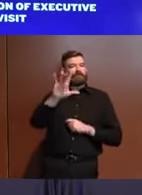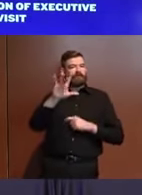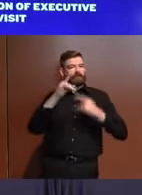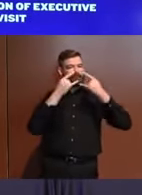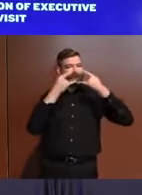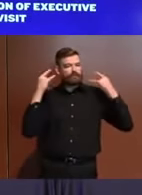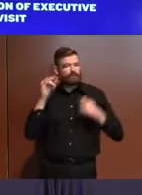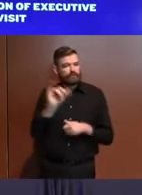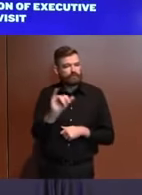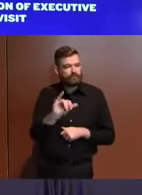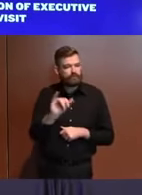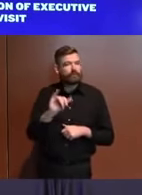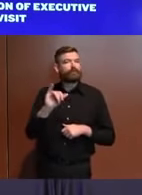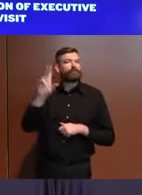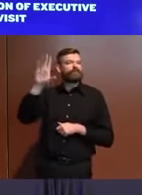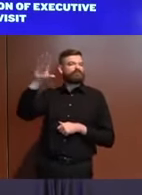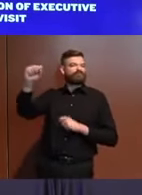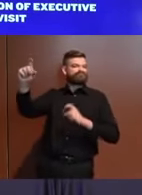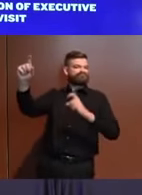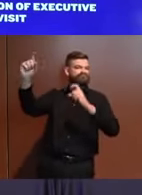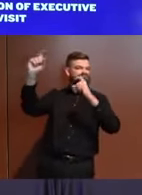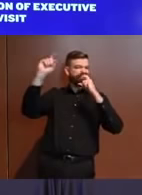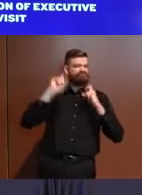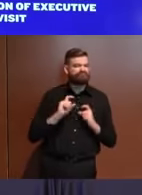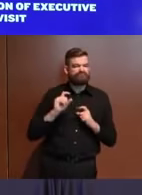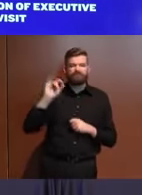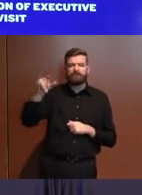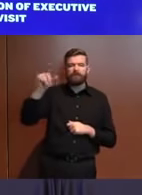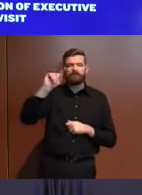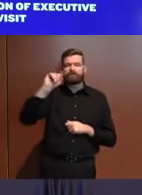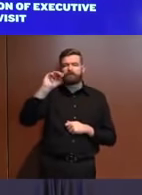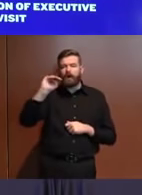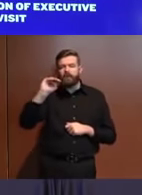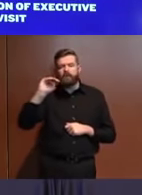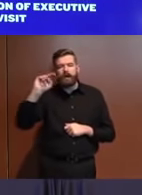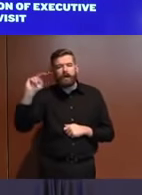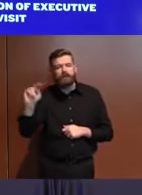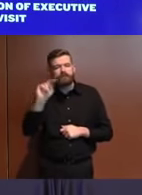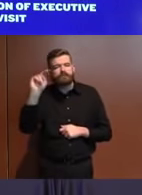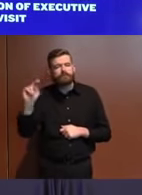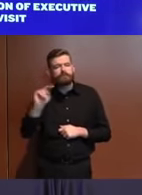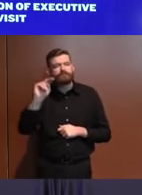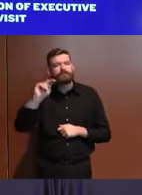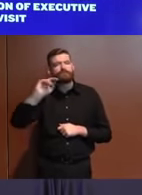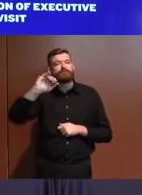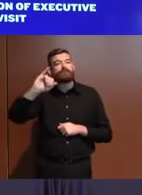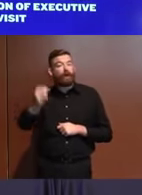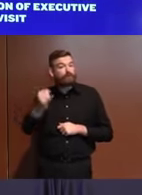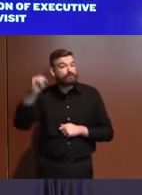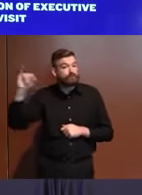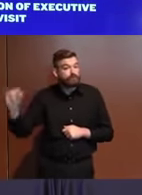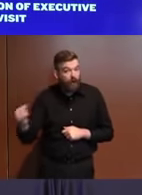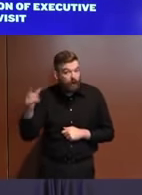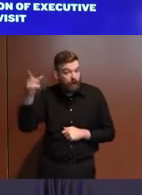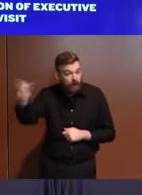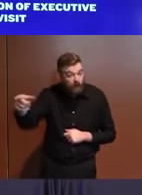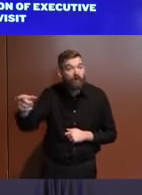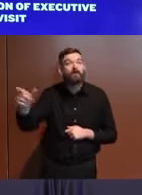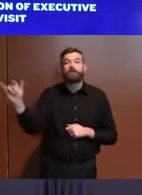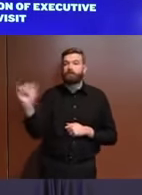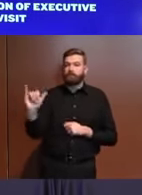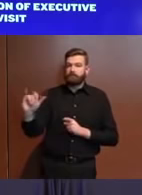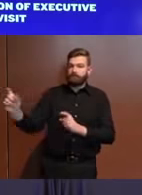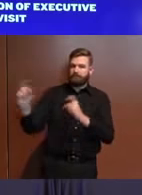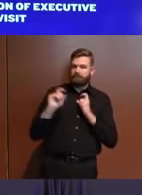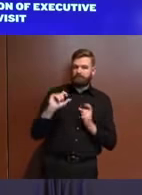UBS, Tom Natterell and his colleagues. Thank you. Johnson & Johnson stepping up, Judy, with 10,000